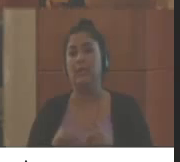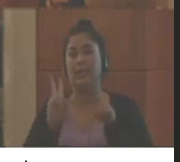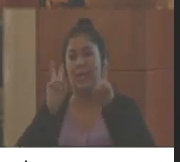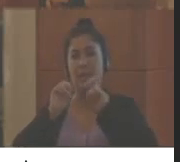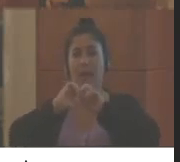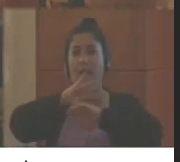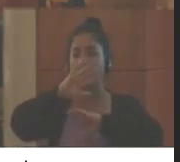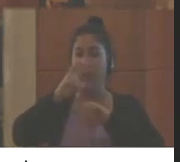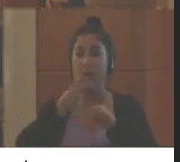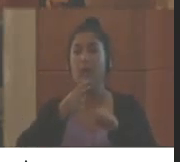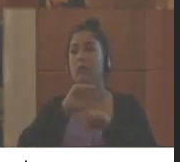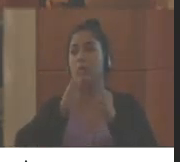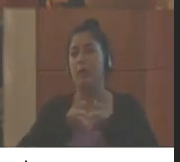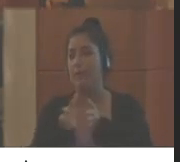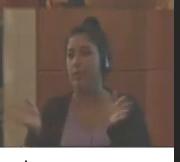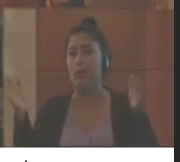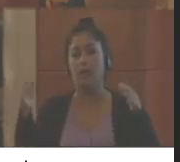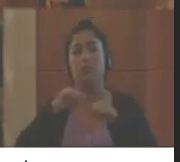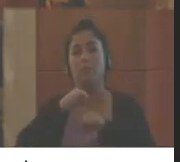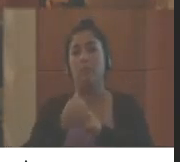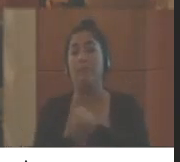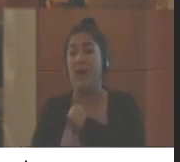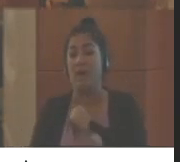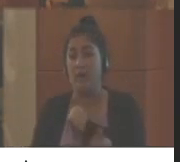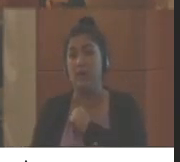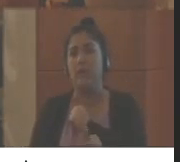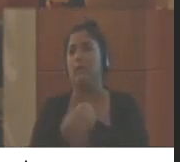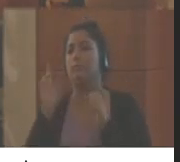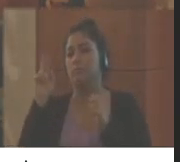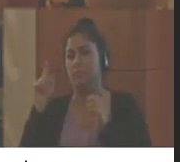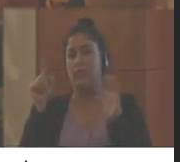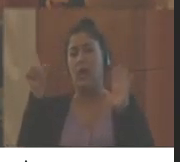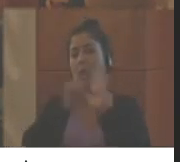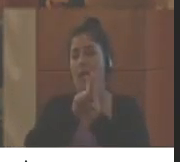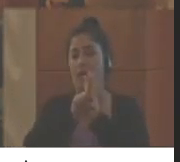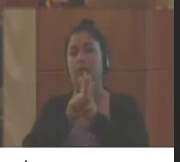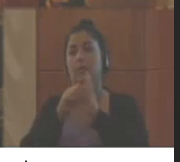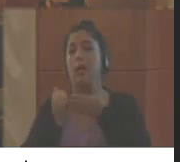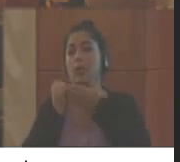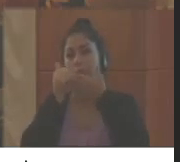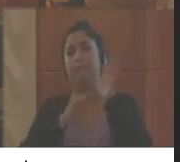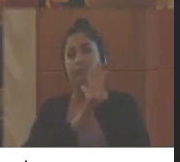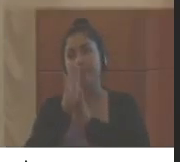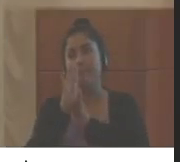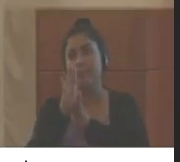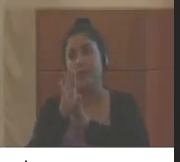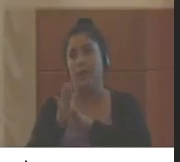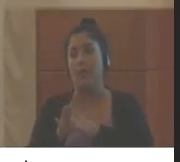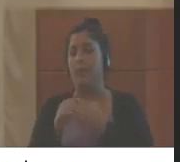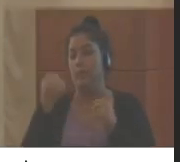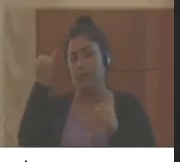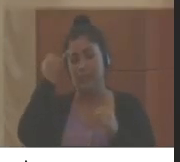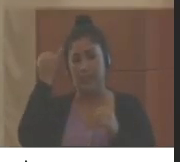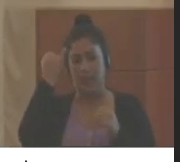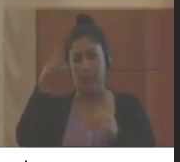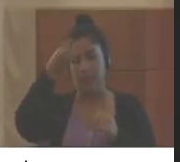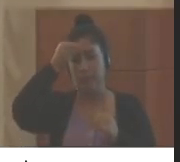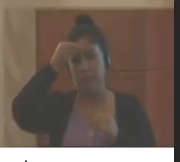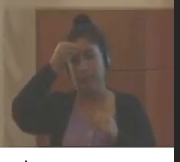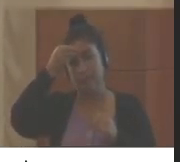items, and it's one of the elements of the national development plans, and has some goals that have to be